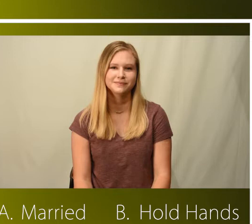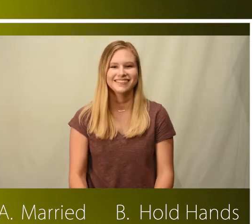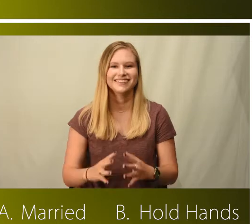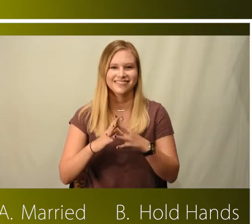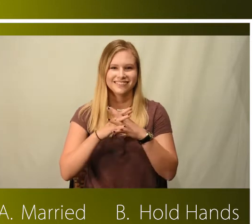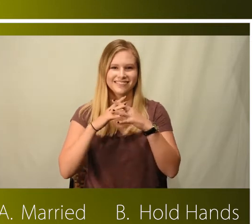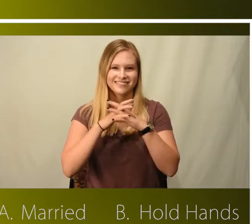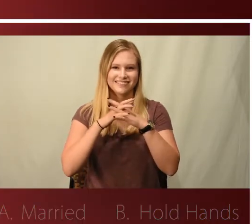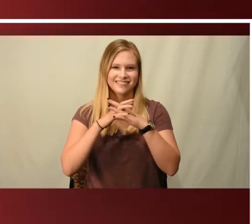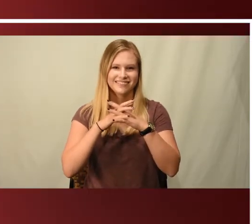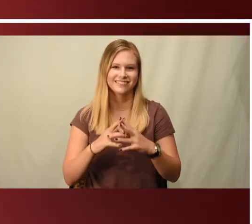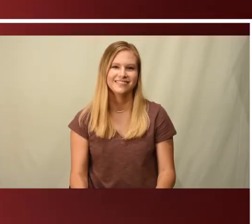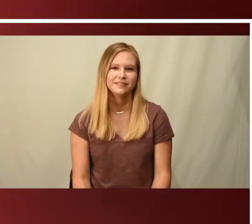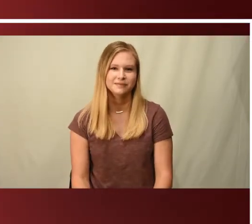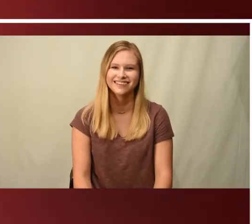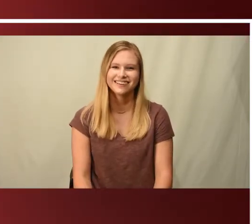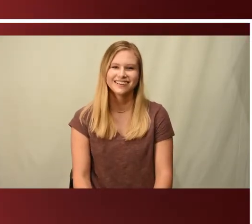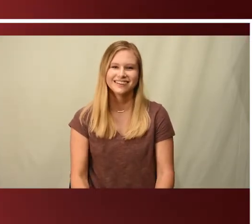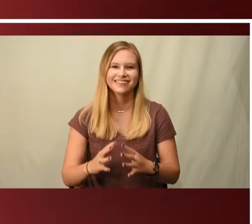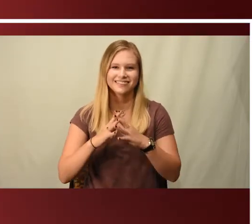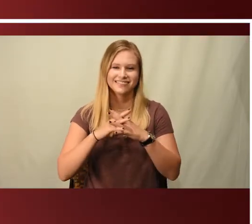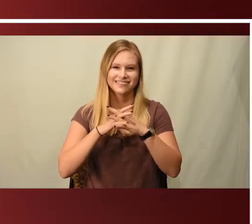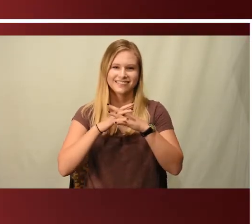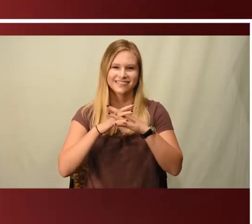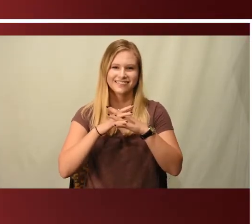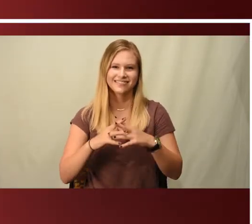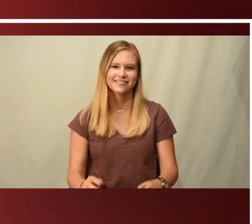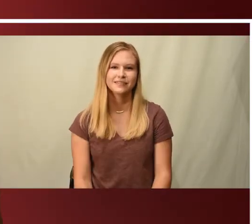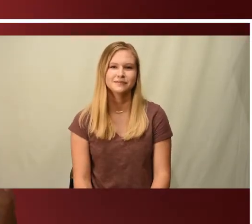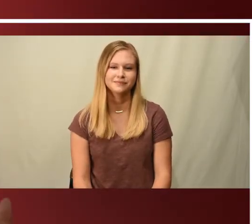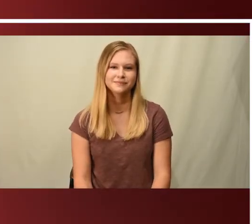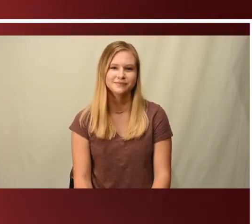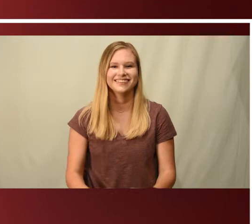Mary. I'm going with Mary. Football. What? How is this football?